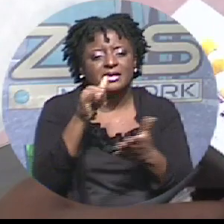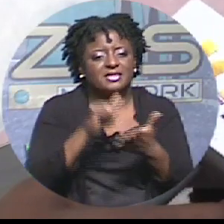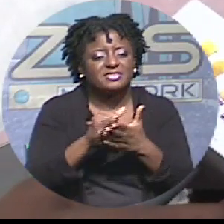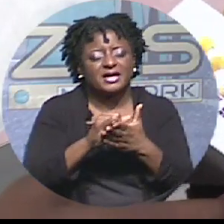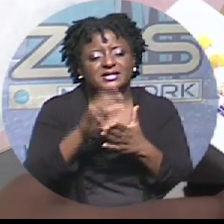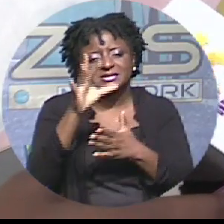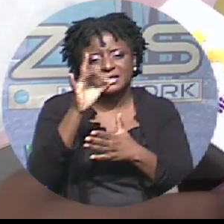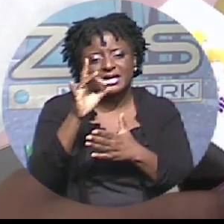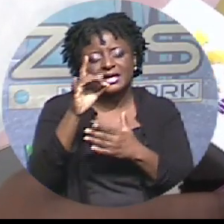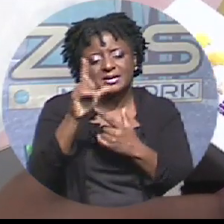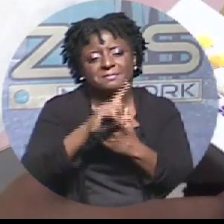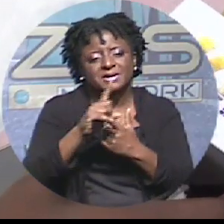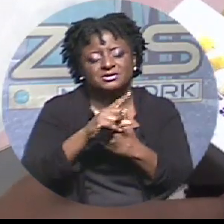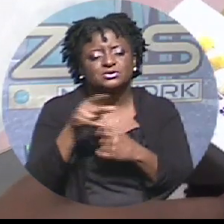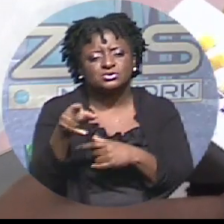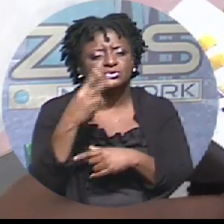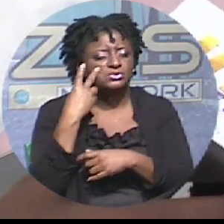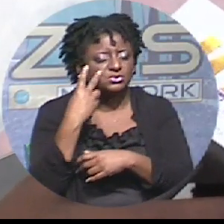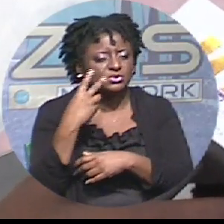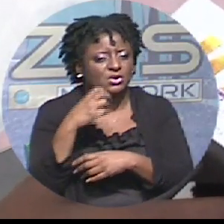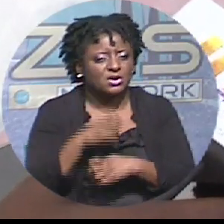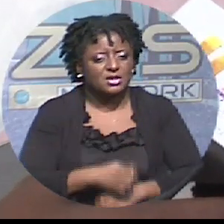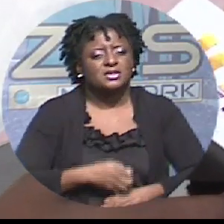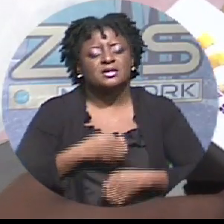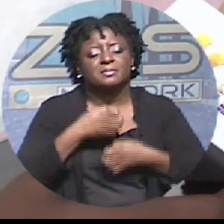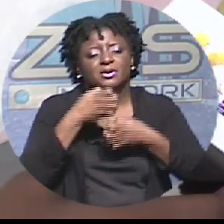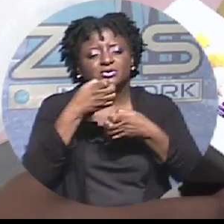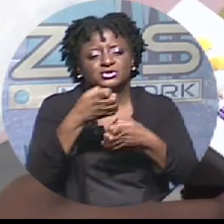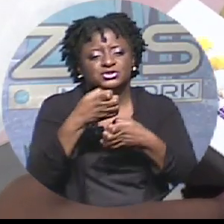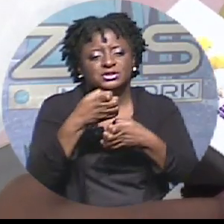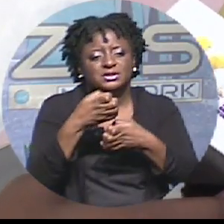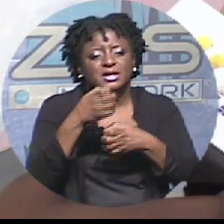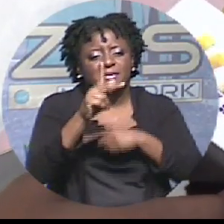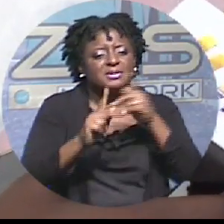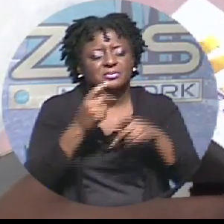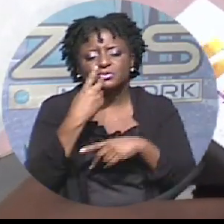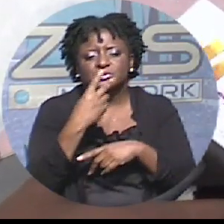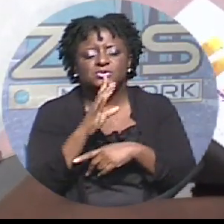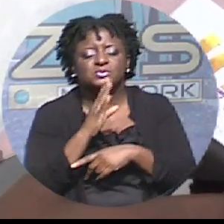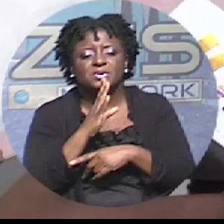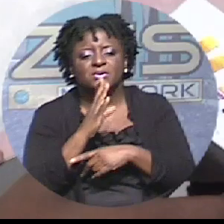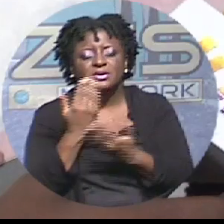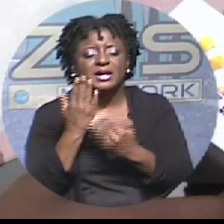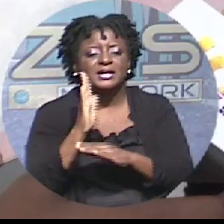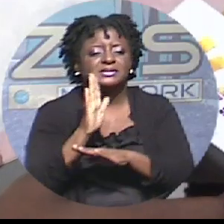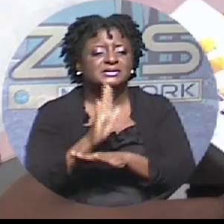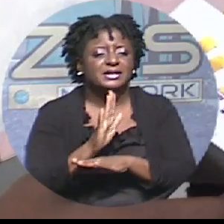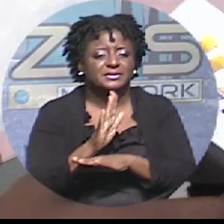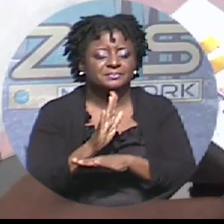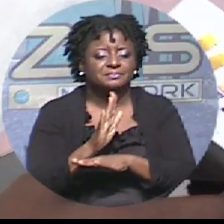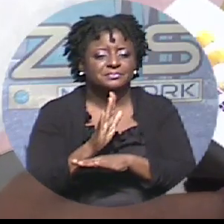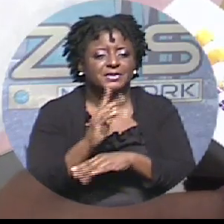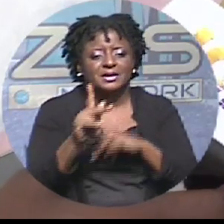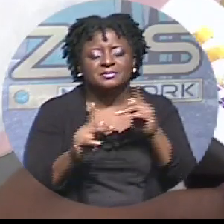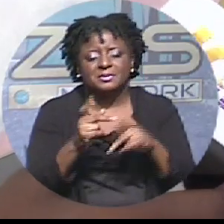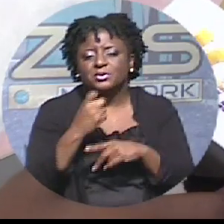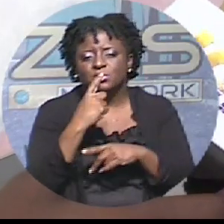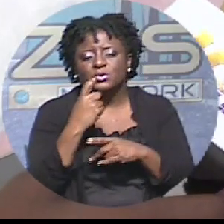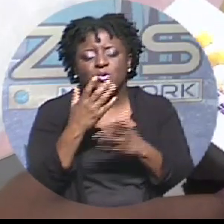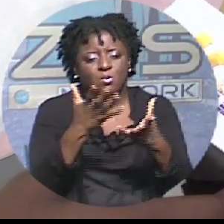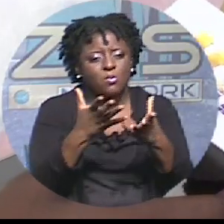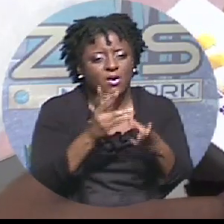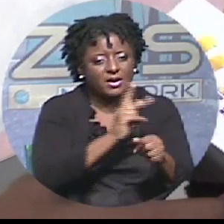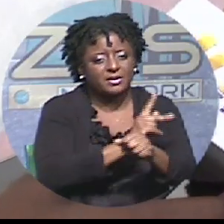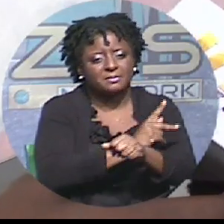You saw the emotion in people who were speaking spontaneously last night. People who want